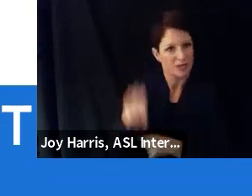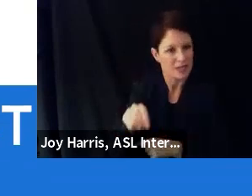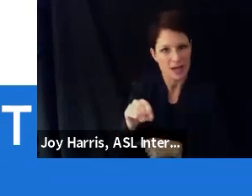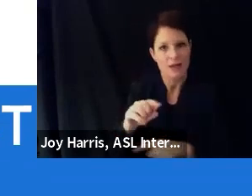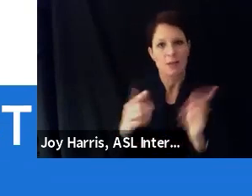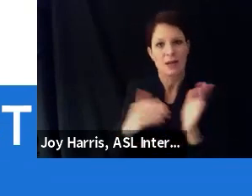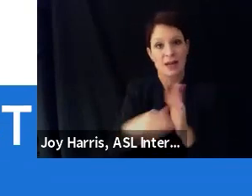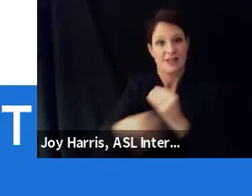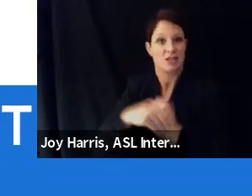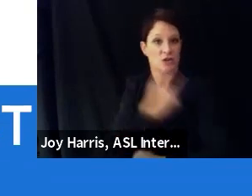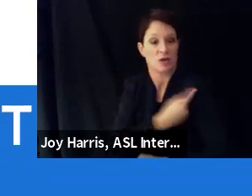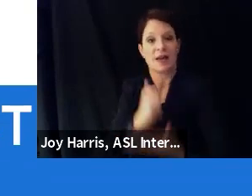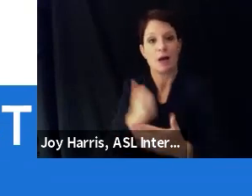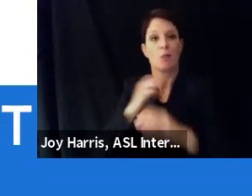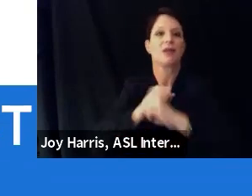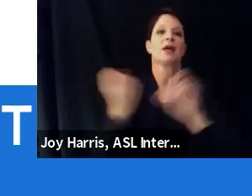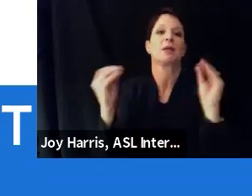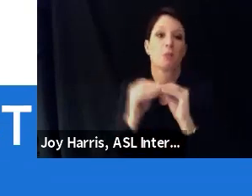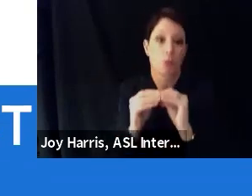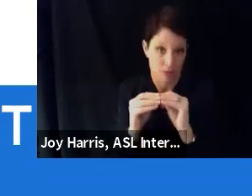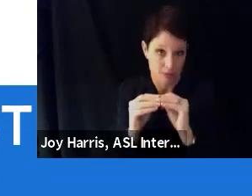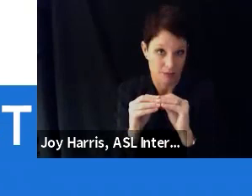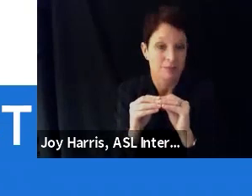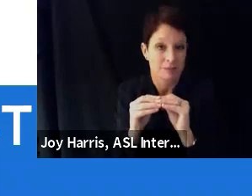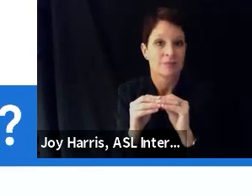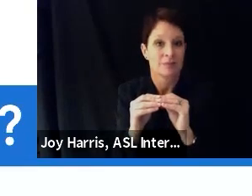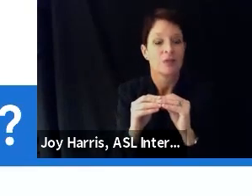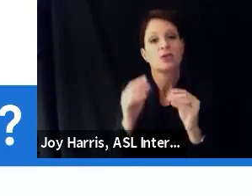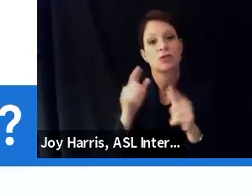can help protect those people.